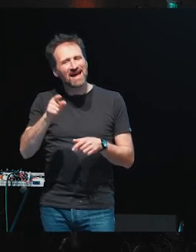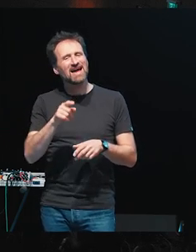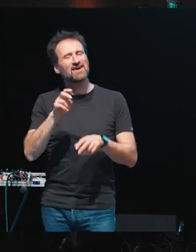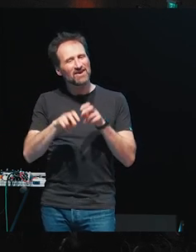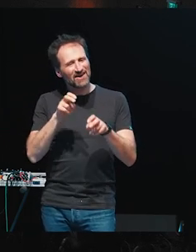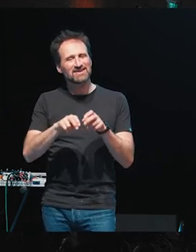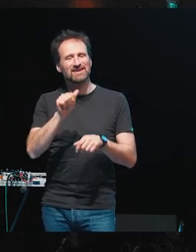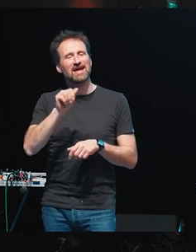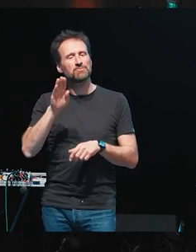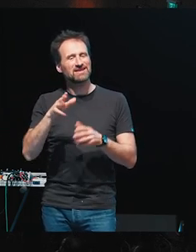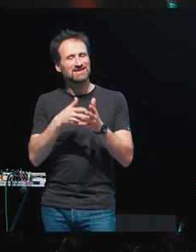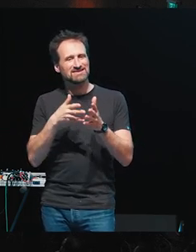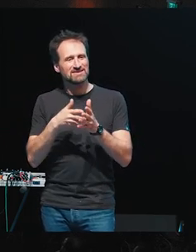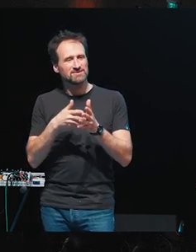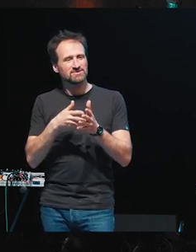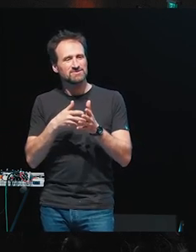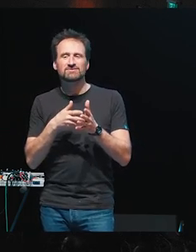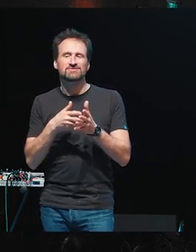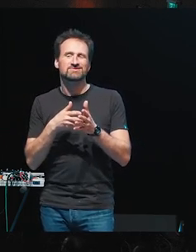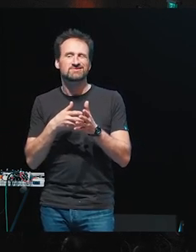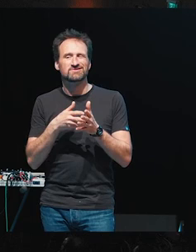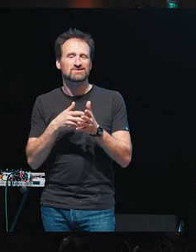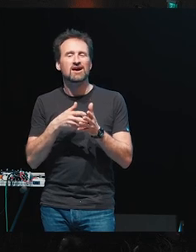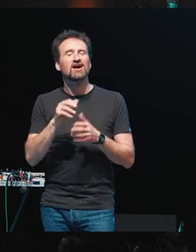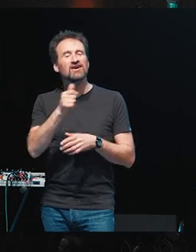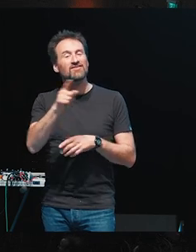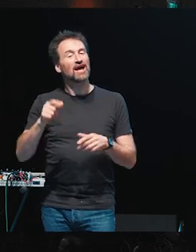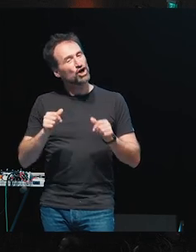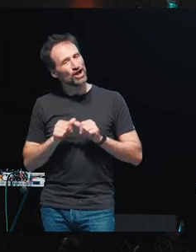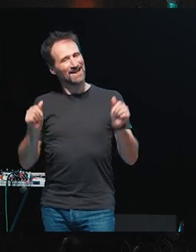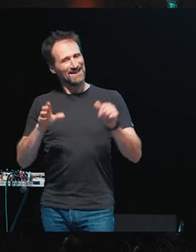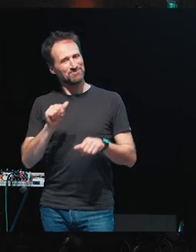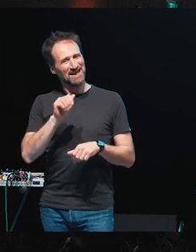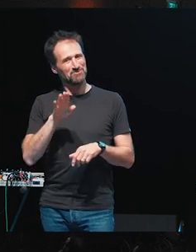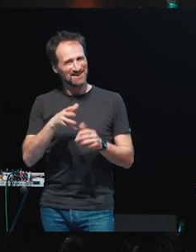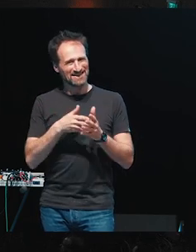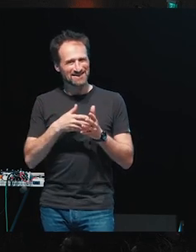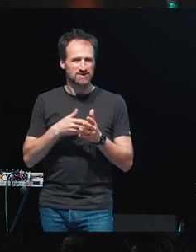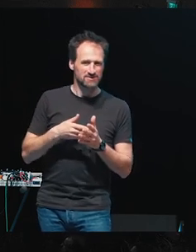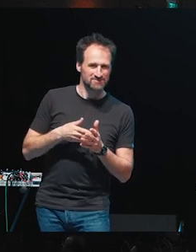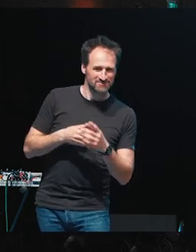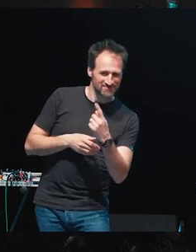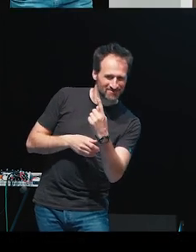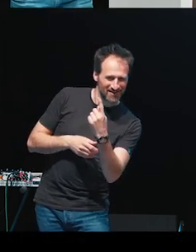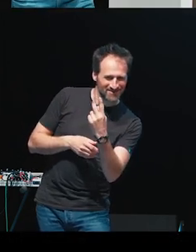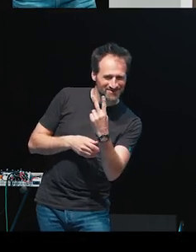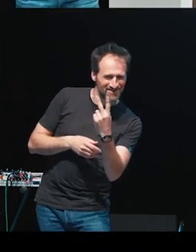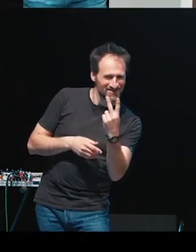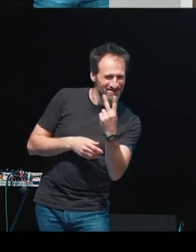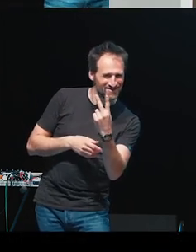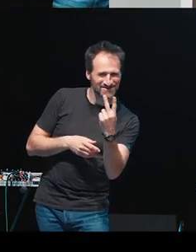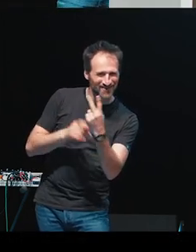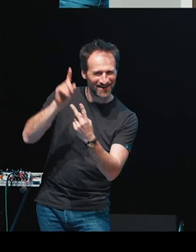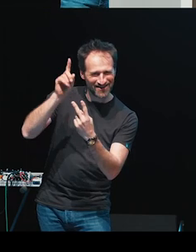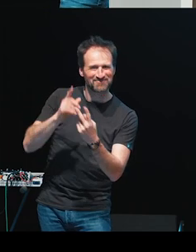using A/B testing on your day-to-day? How many are happy about it? OK, that's one person there. Two people,